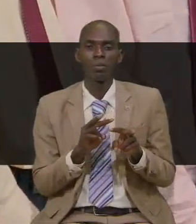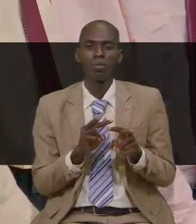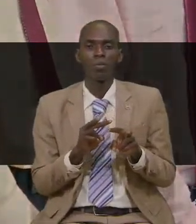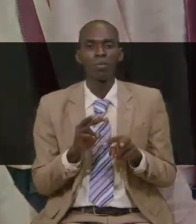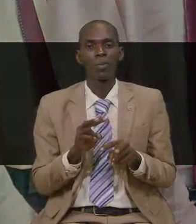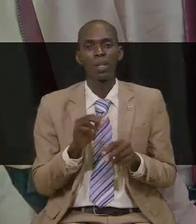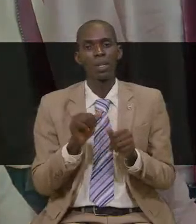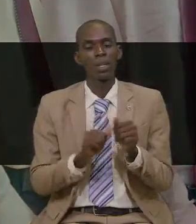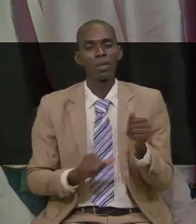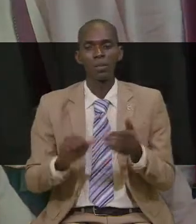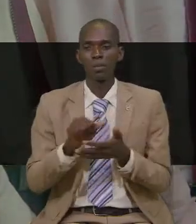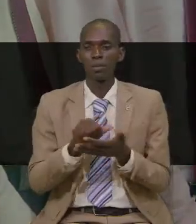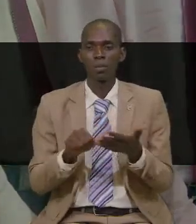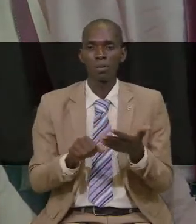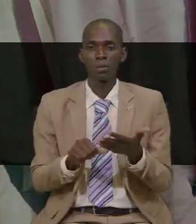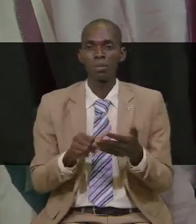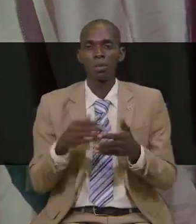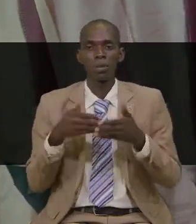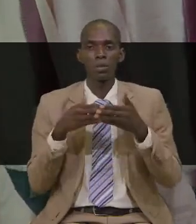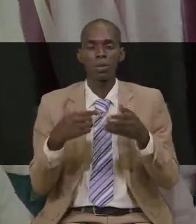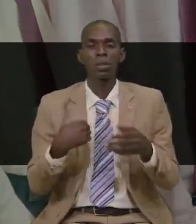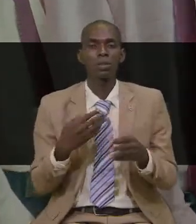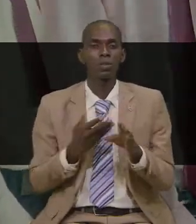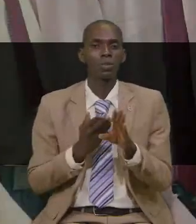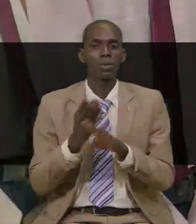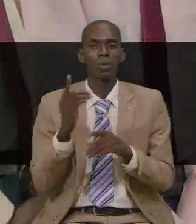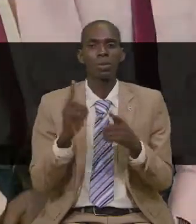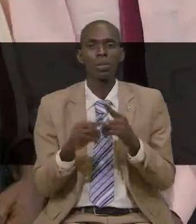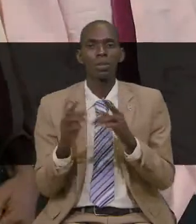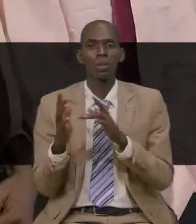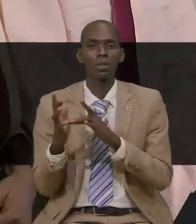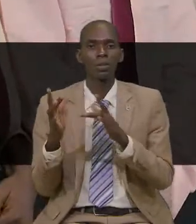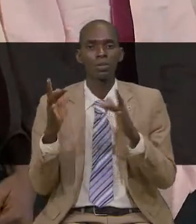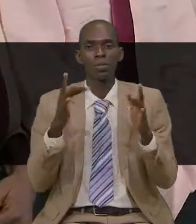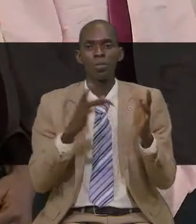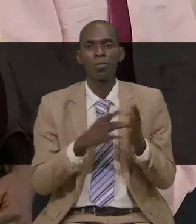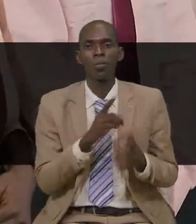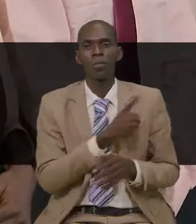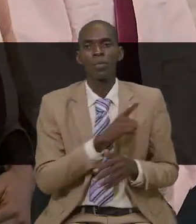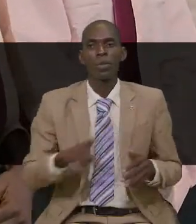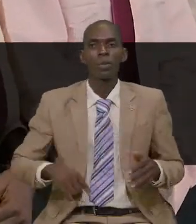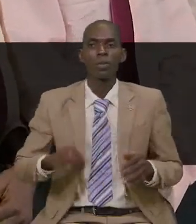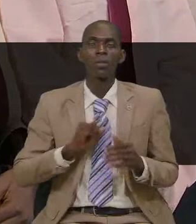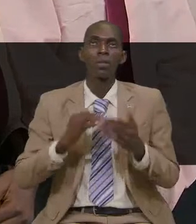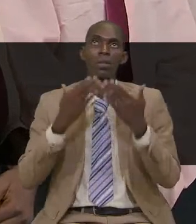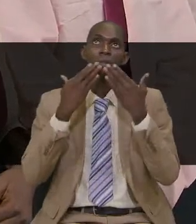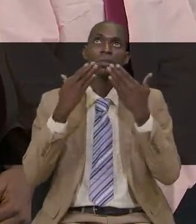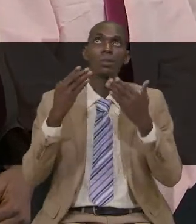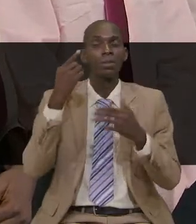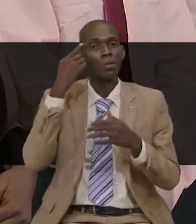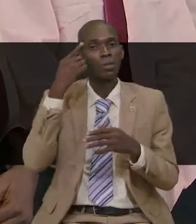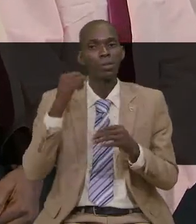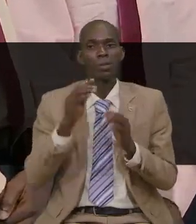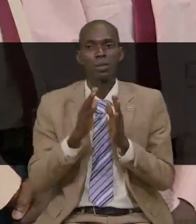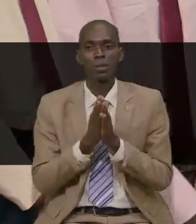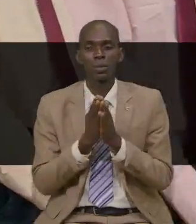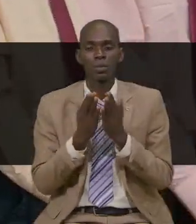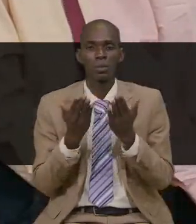look. Every phrase leads me straight to Jesus, but I thank you for the